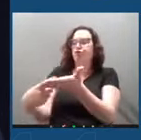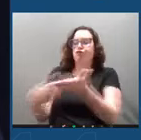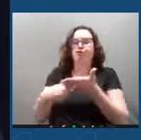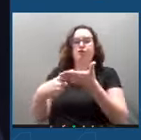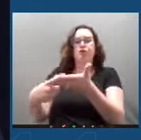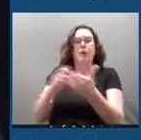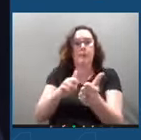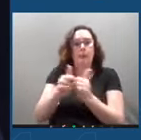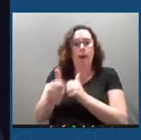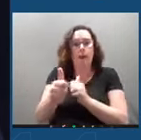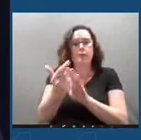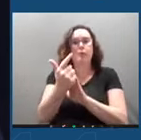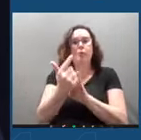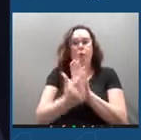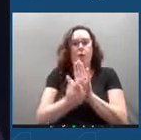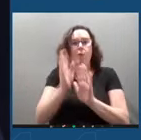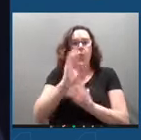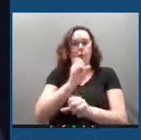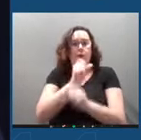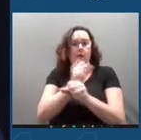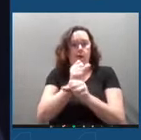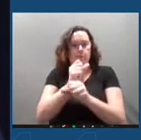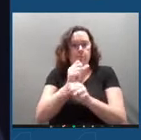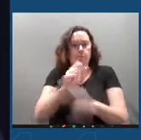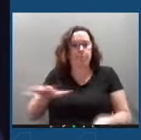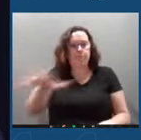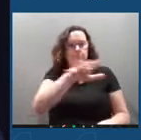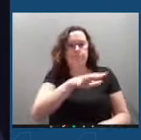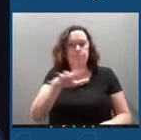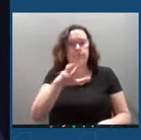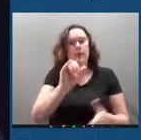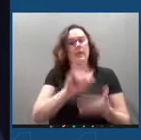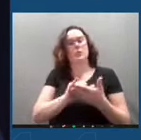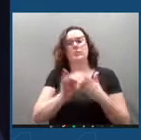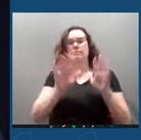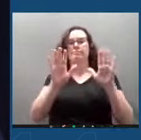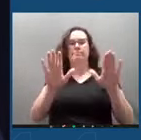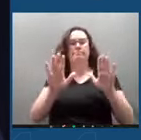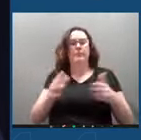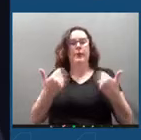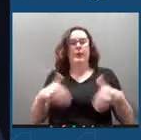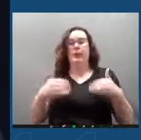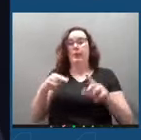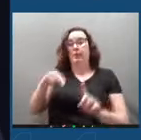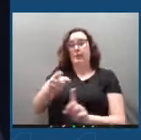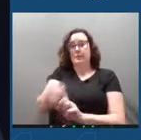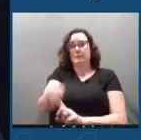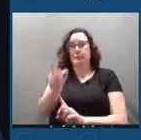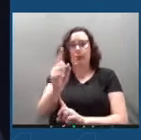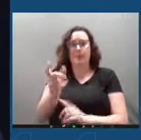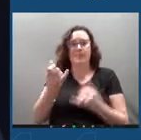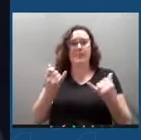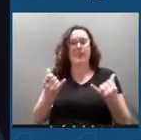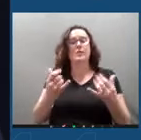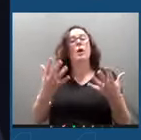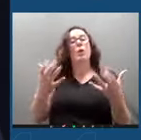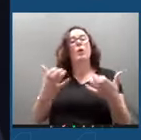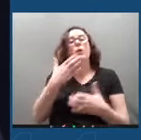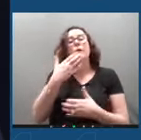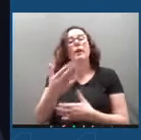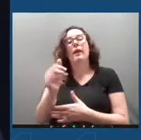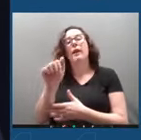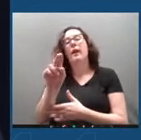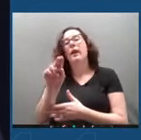us. That is what's great about this moment. And so I want to thank Andrew and